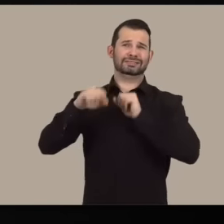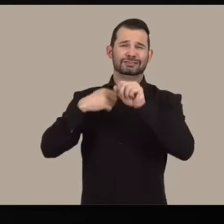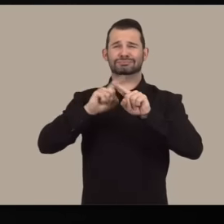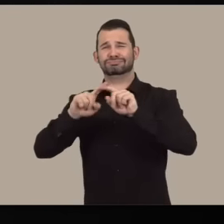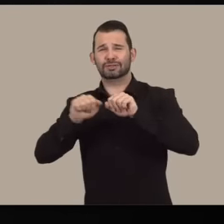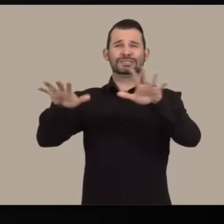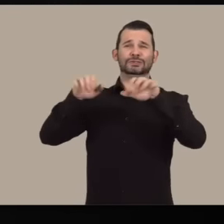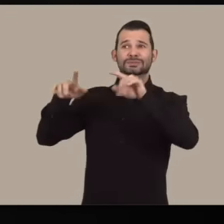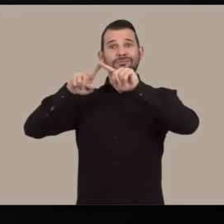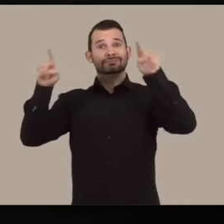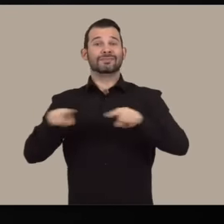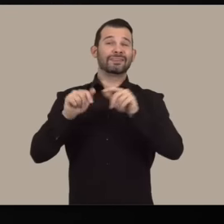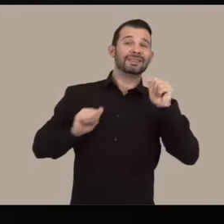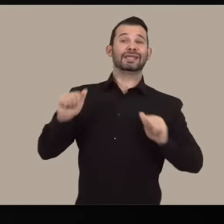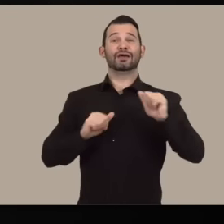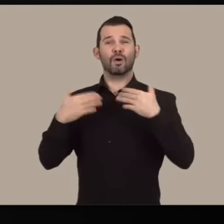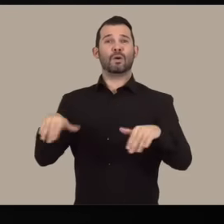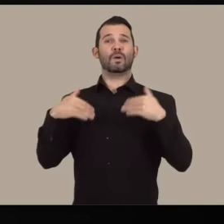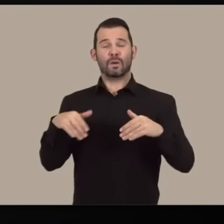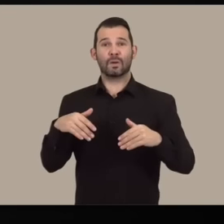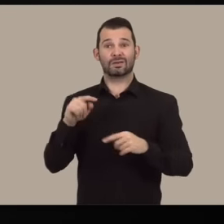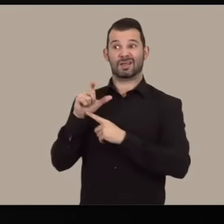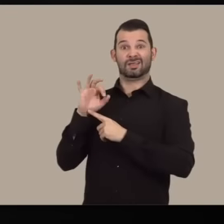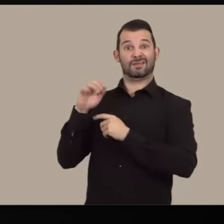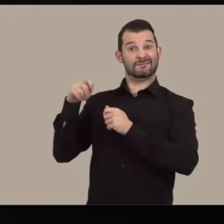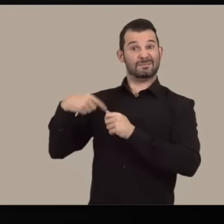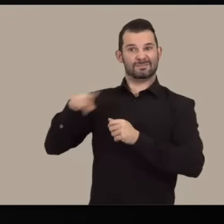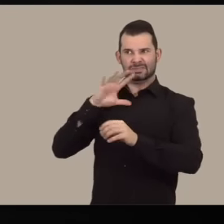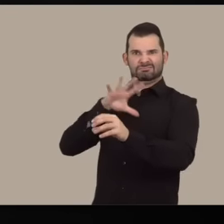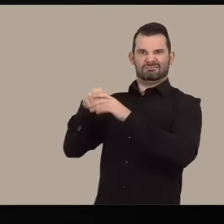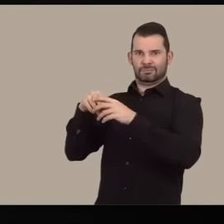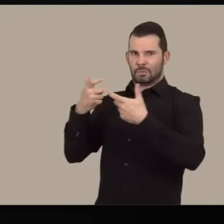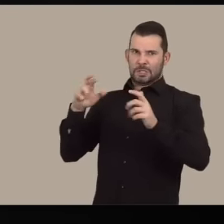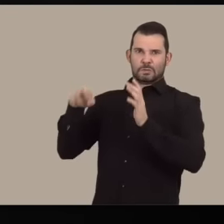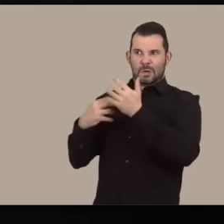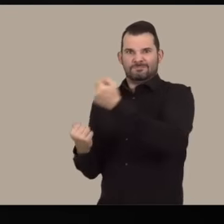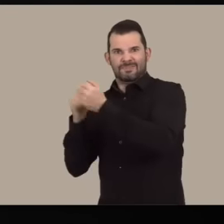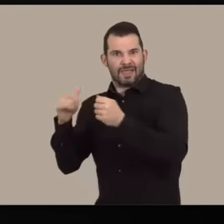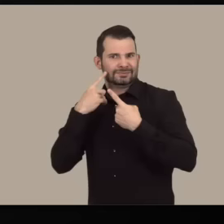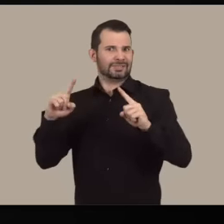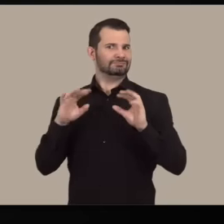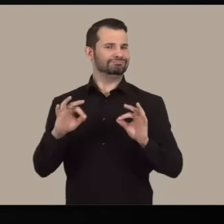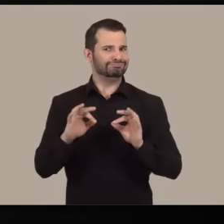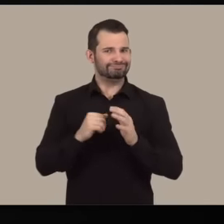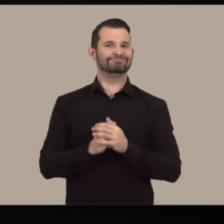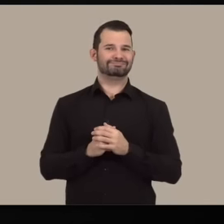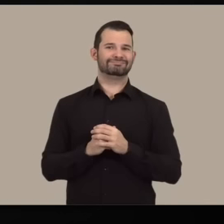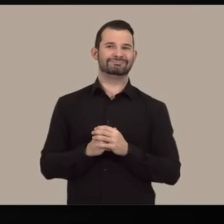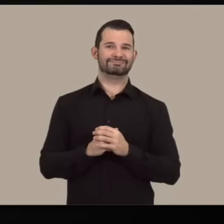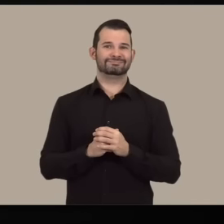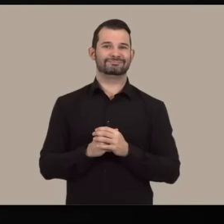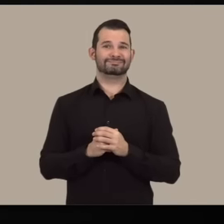film had a stellar year of theatrical releases, Telefilm playing a significant role in